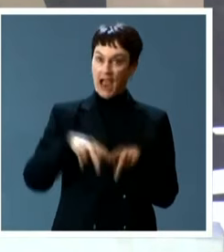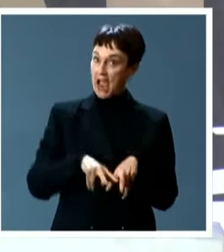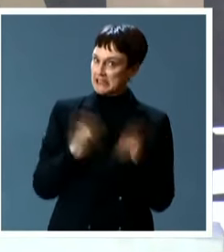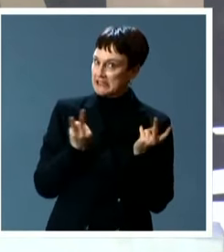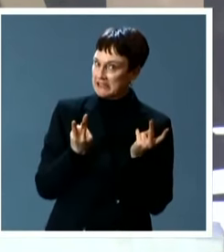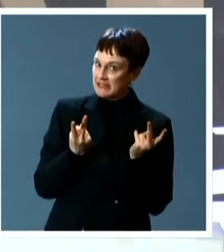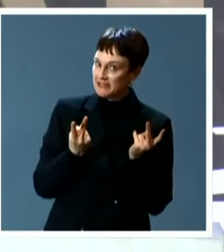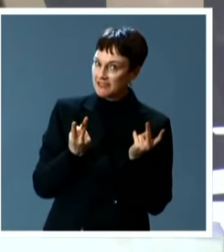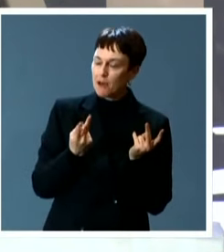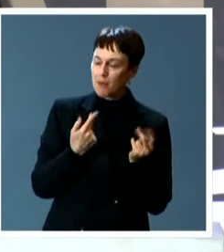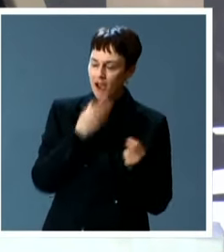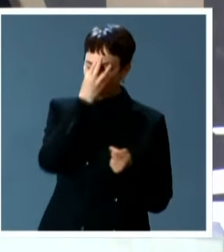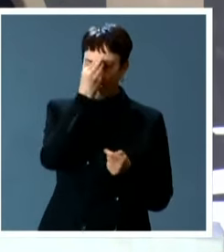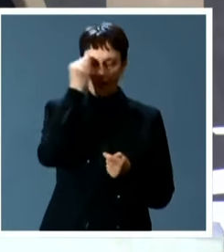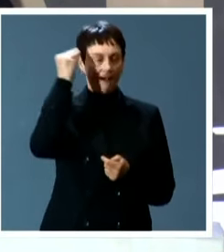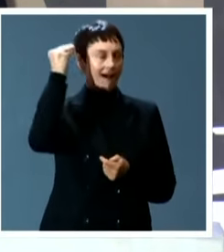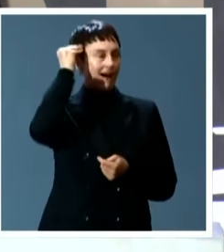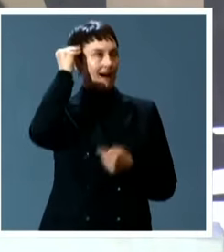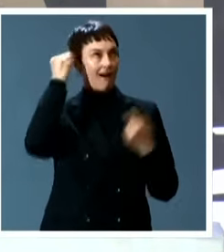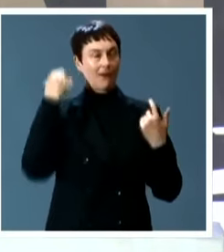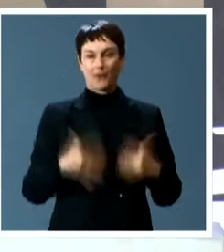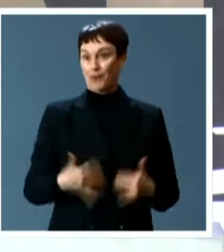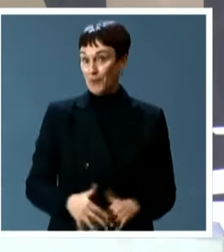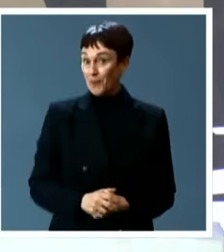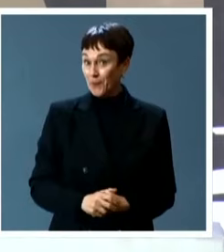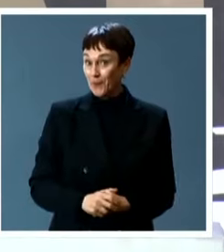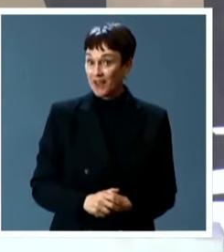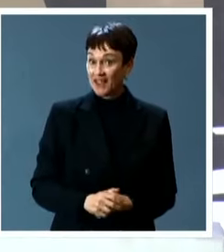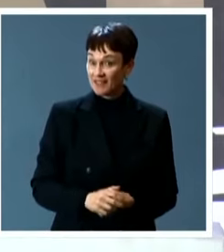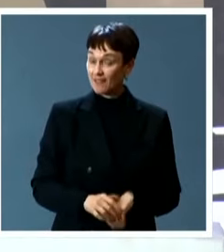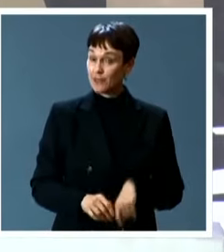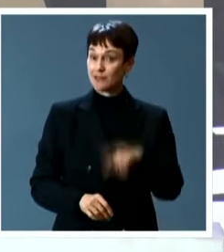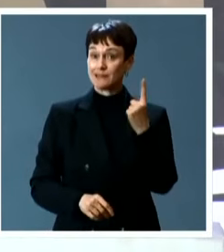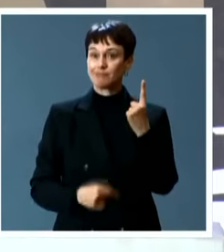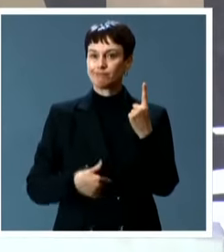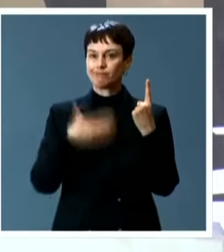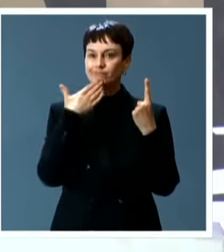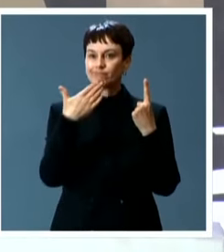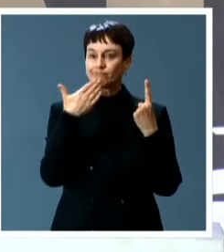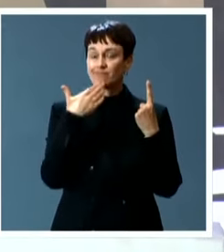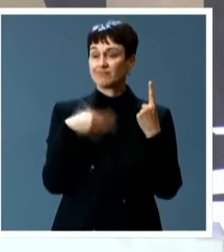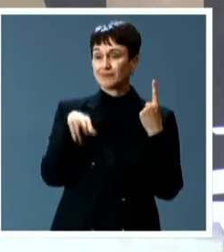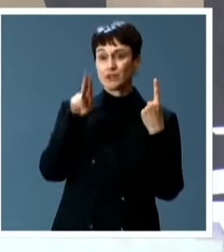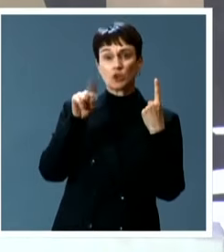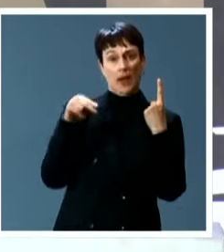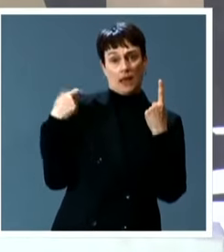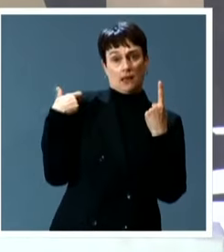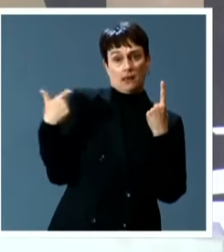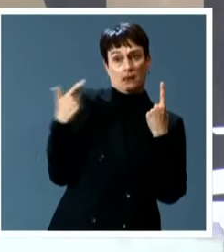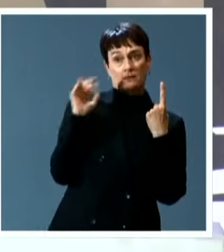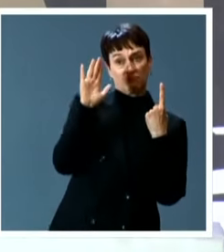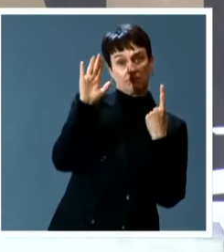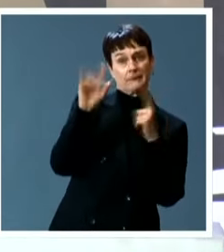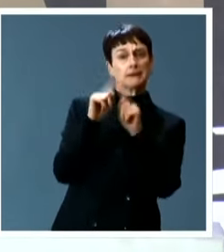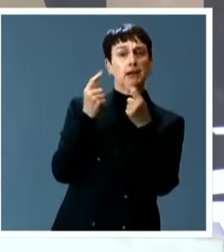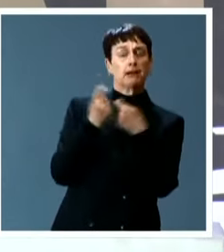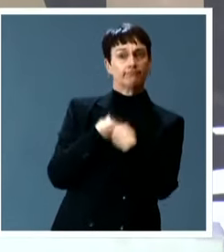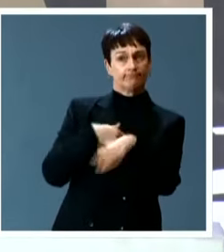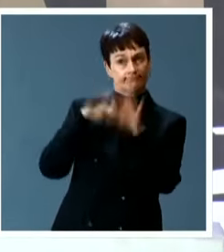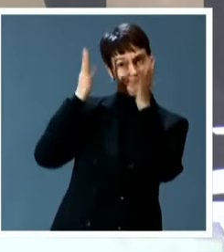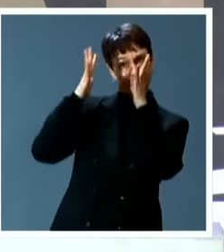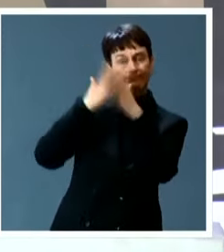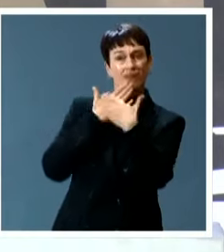was memorable. Our thanks in the first instance to the Secretary General and his team. It has been a pleasure working with